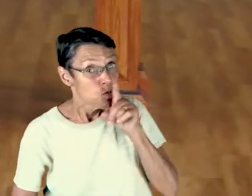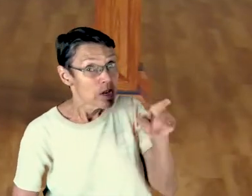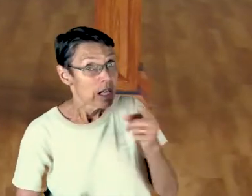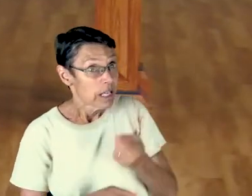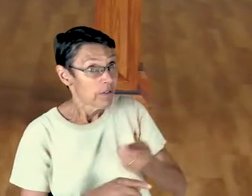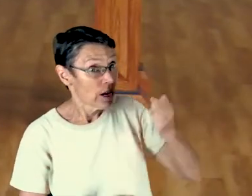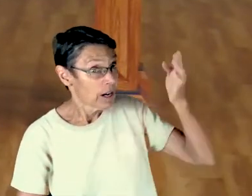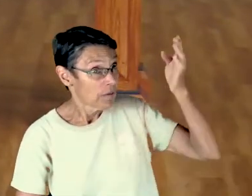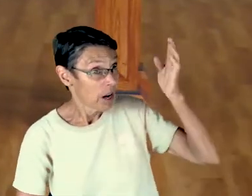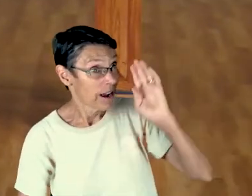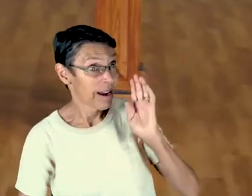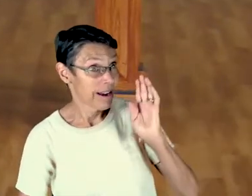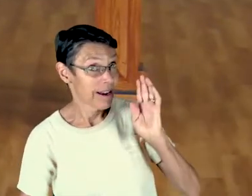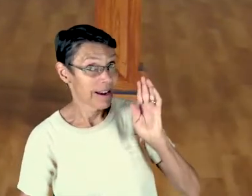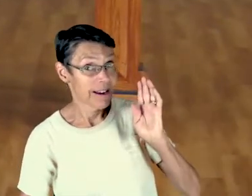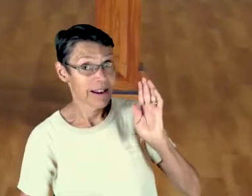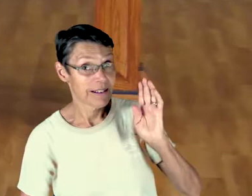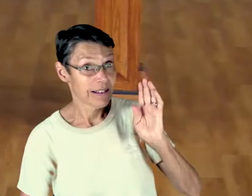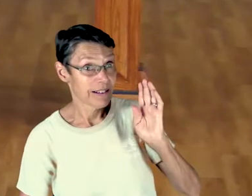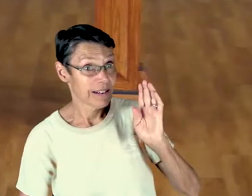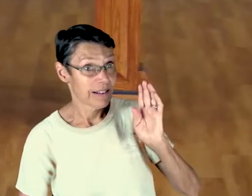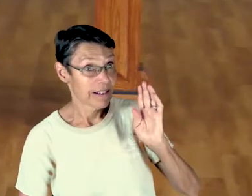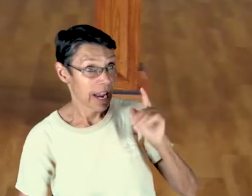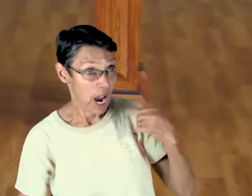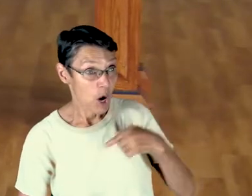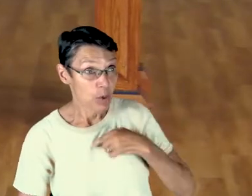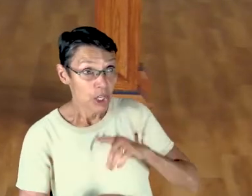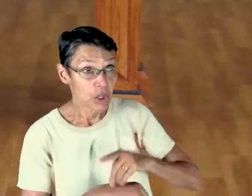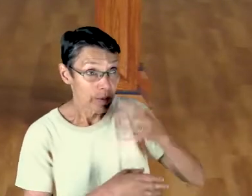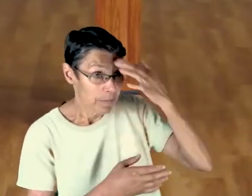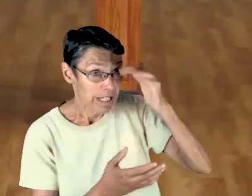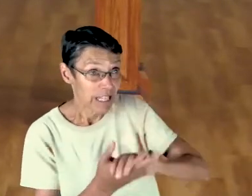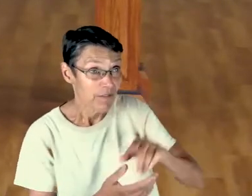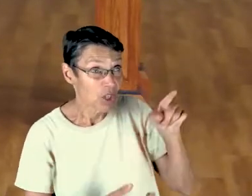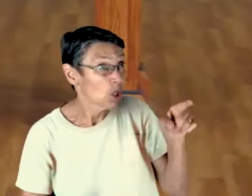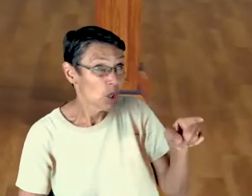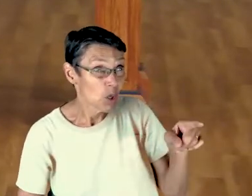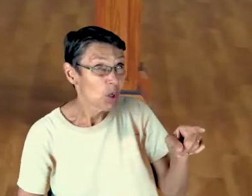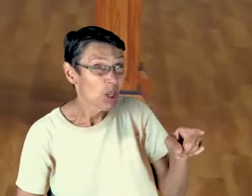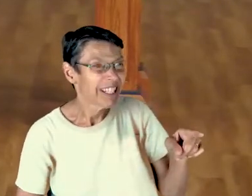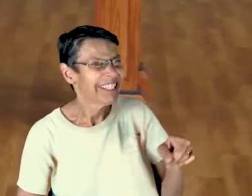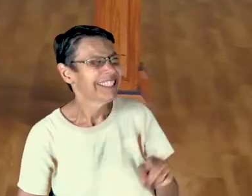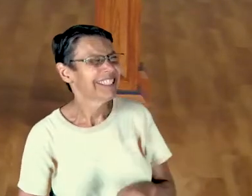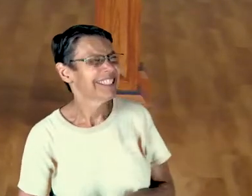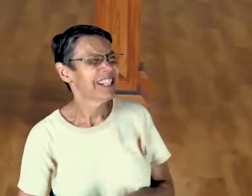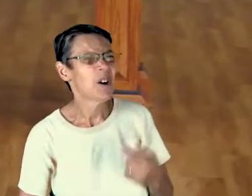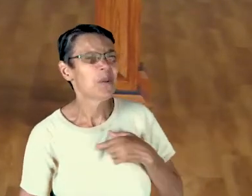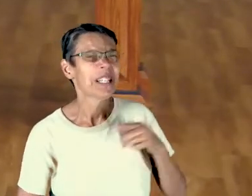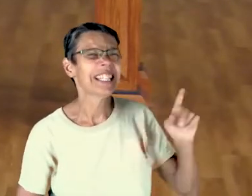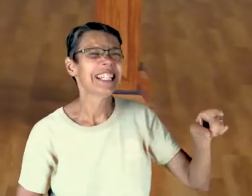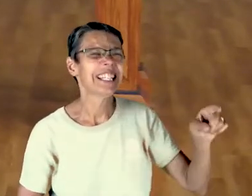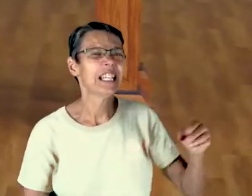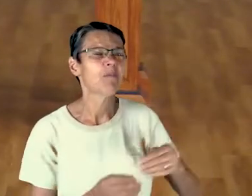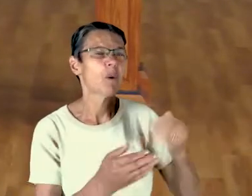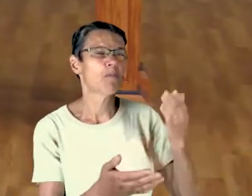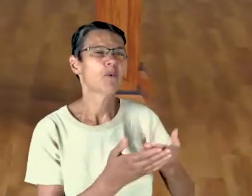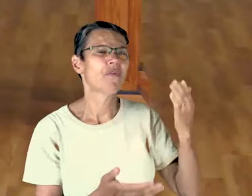are, if you are the one God has sent and whom we are to believe, well, we, as Sean said, we need a